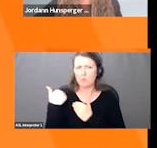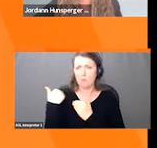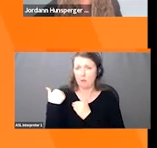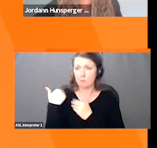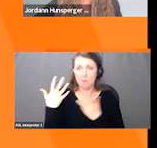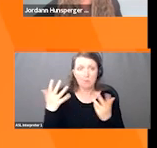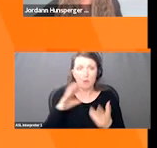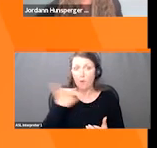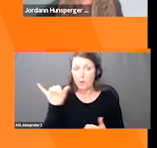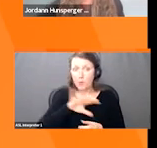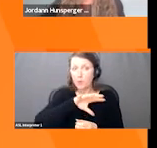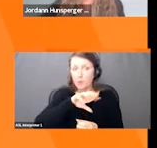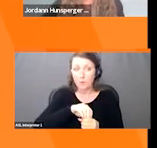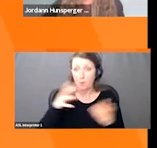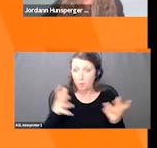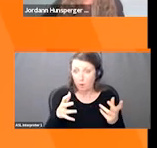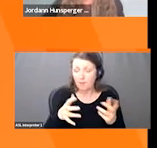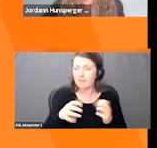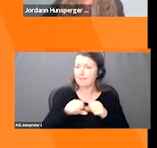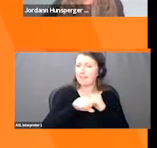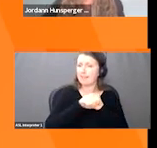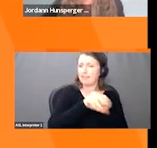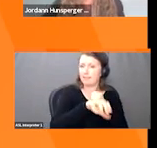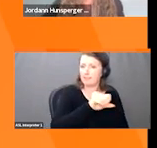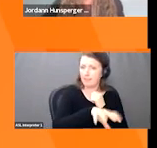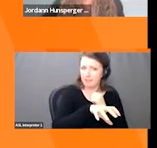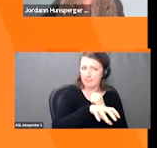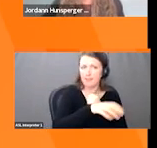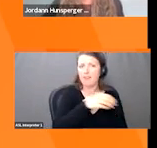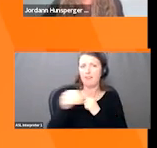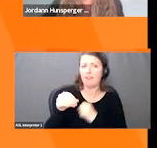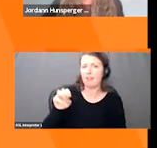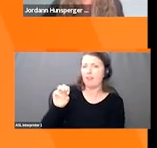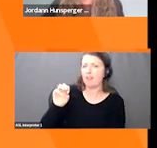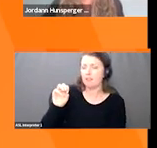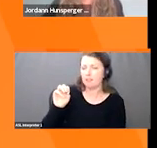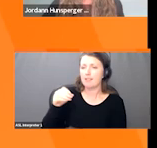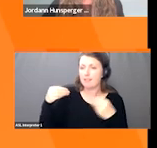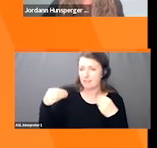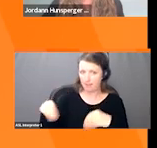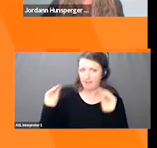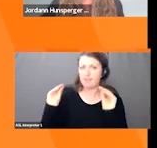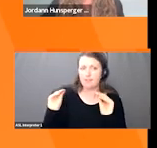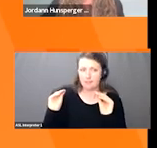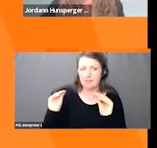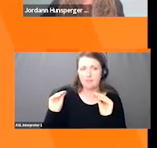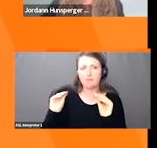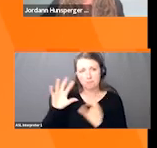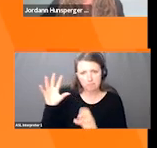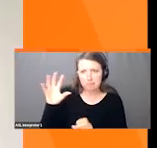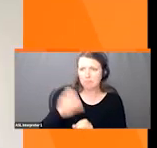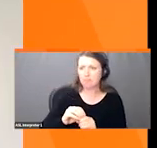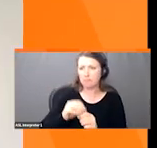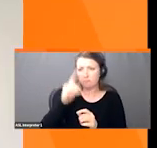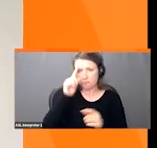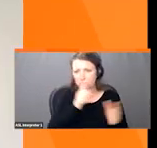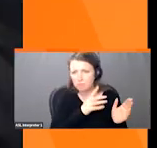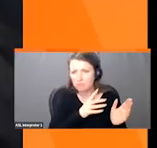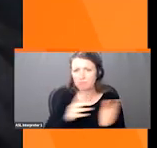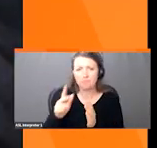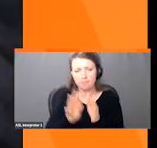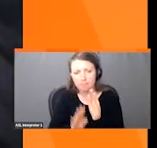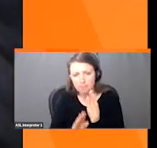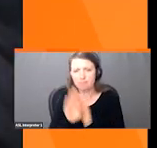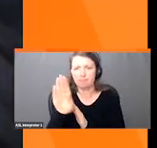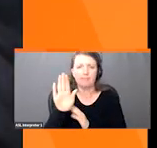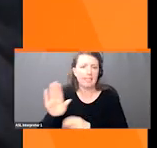strategy to numerous growing businesses. And that said, I'm going to hand things over to you, Matthew. Thank